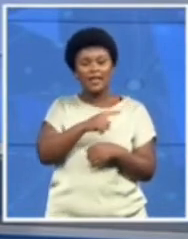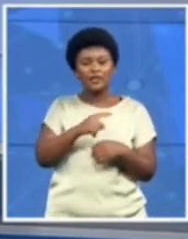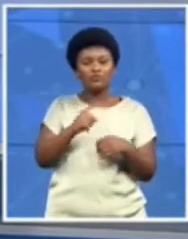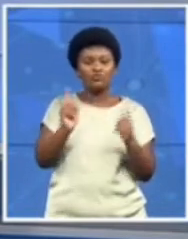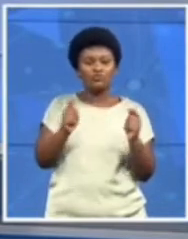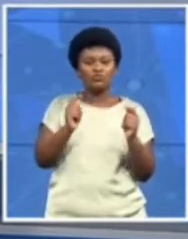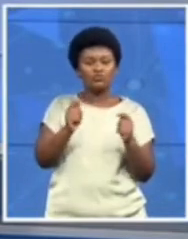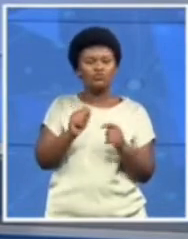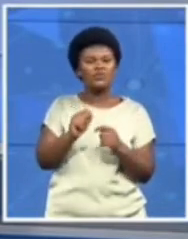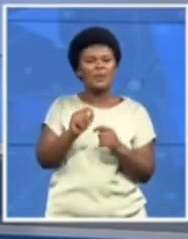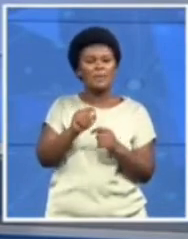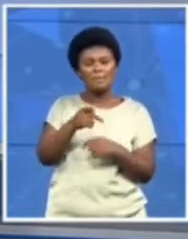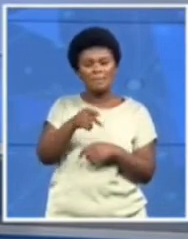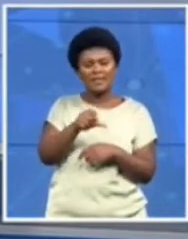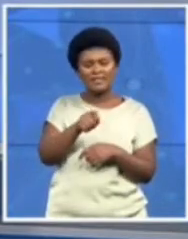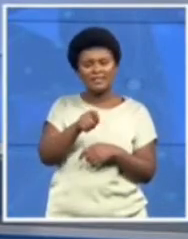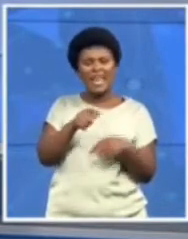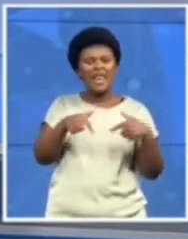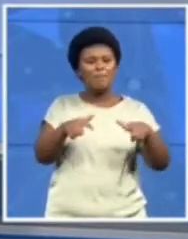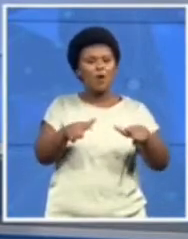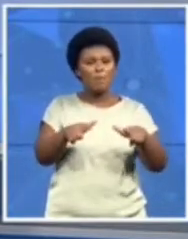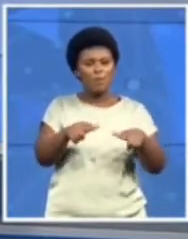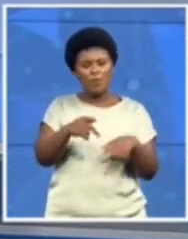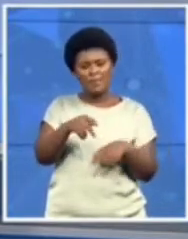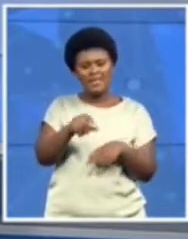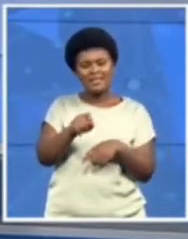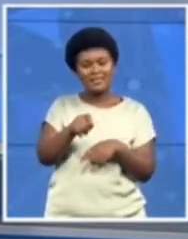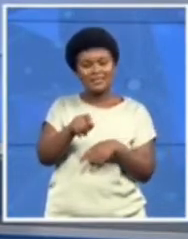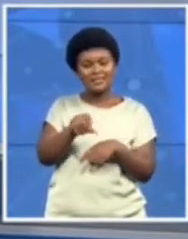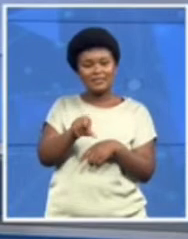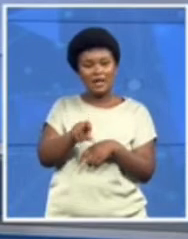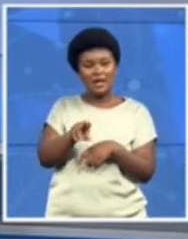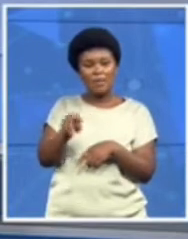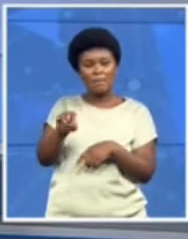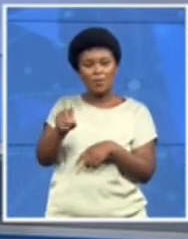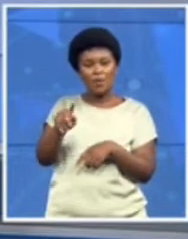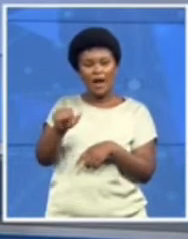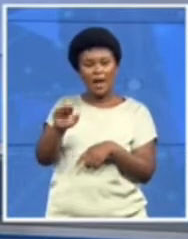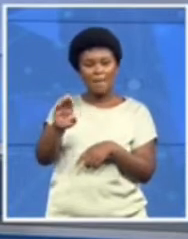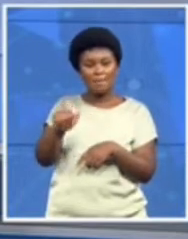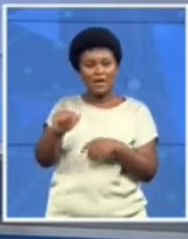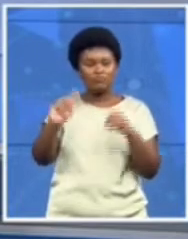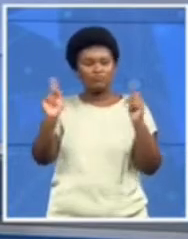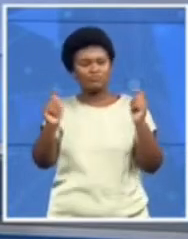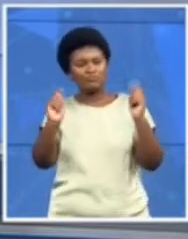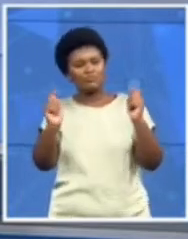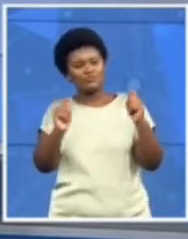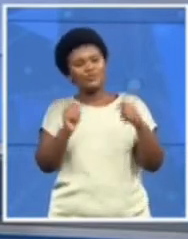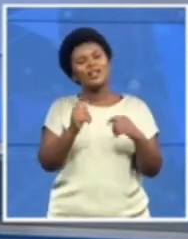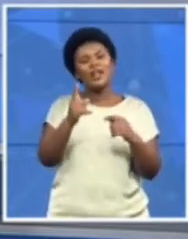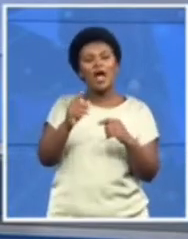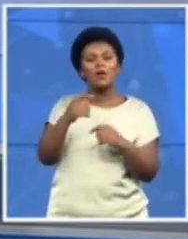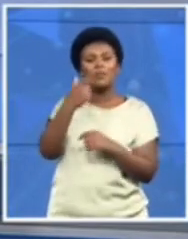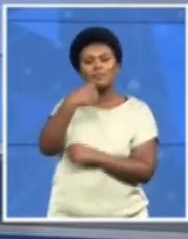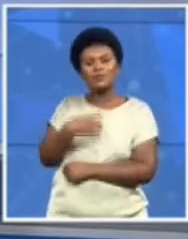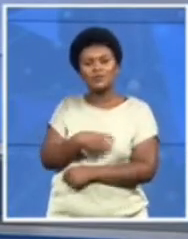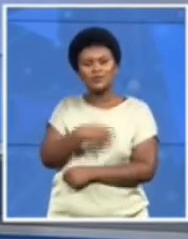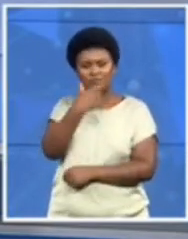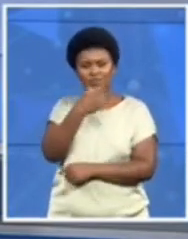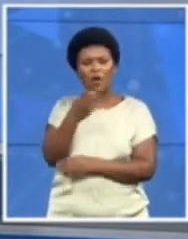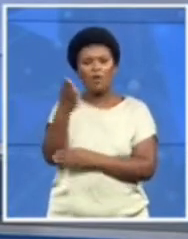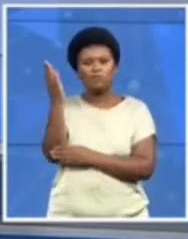Party President Cyril Ramaphosa is expected to deliver the party's annual January 8th statement at the stadium on Saturday. Law